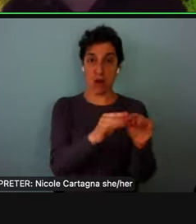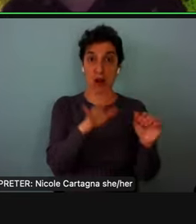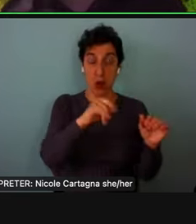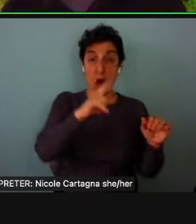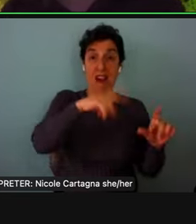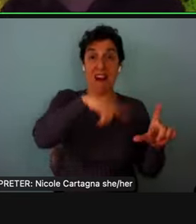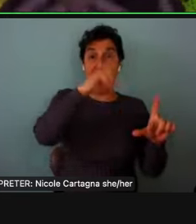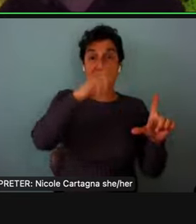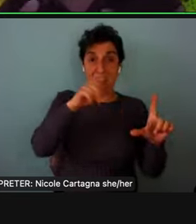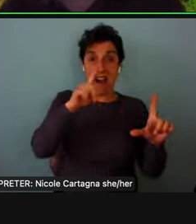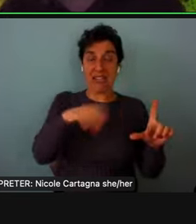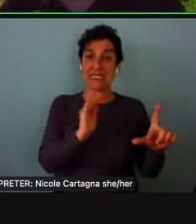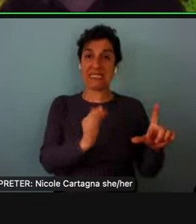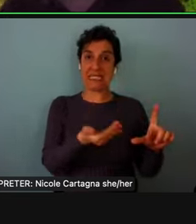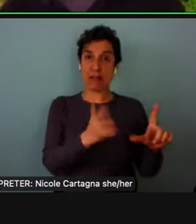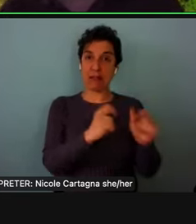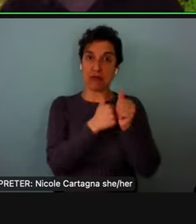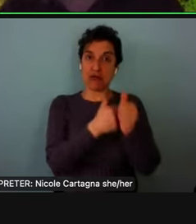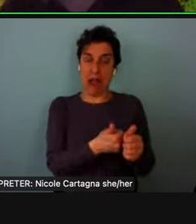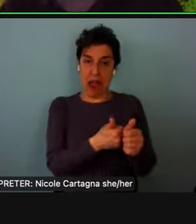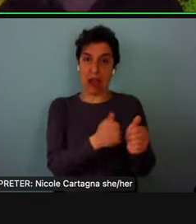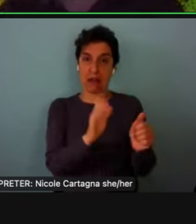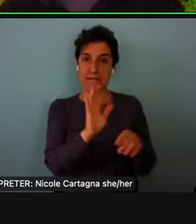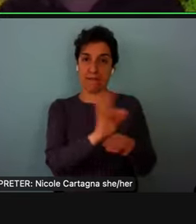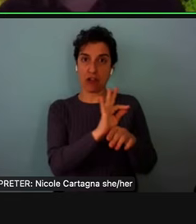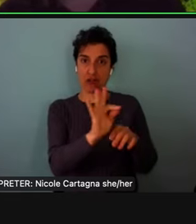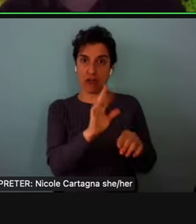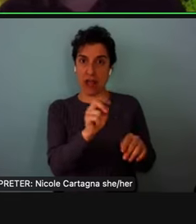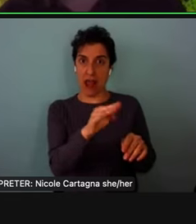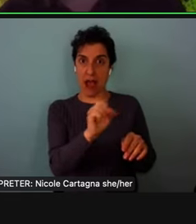courses seem to track functional connectivity dynamics especially well.